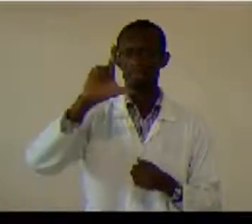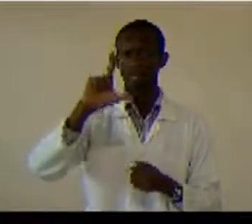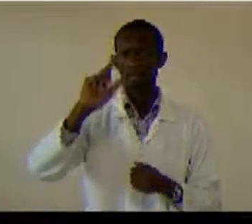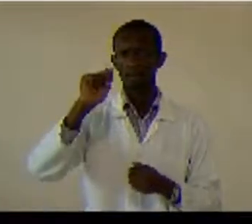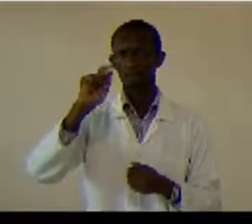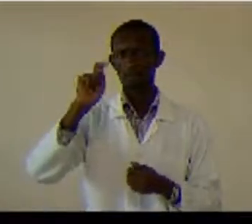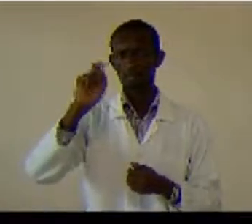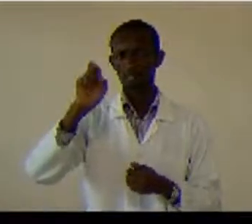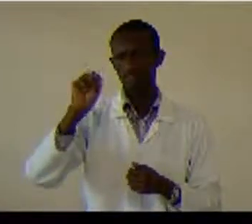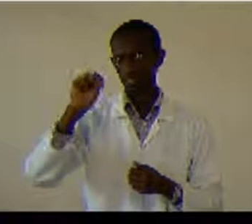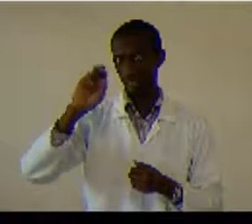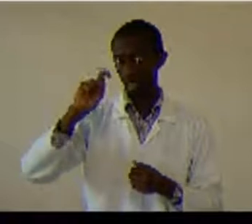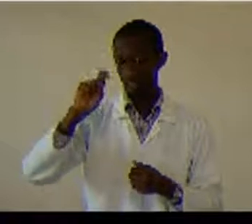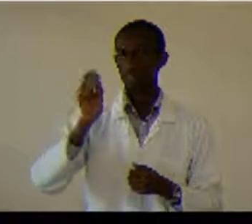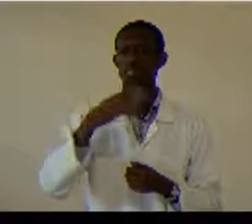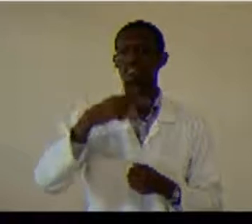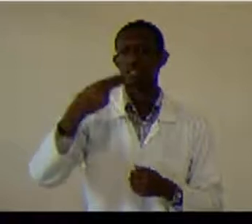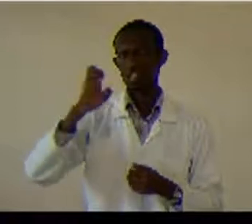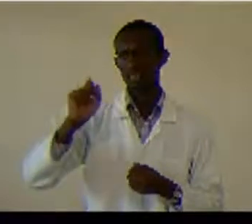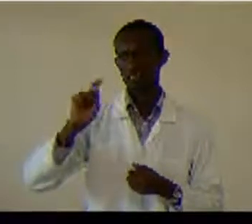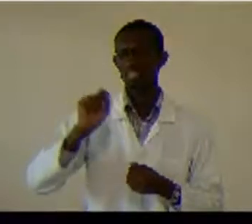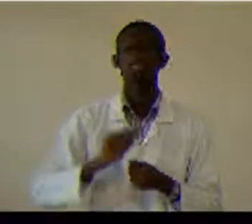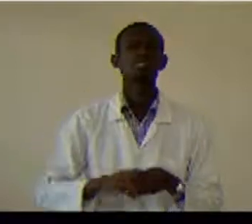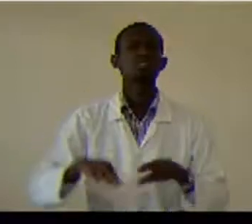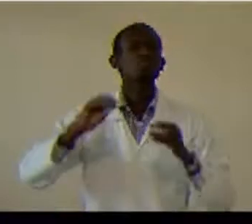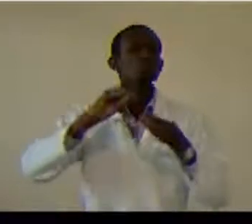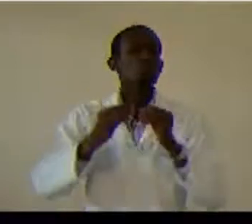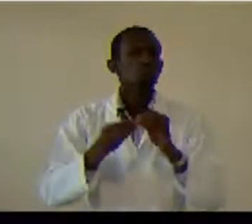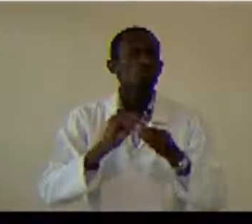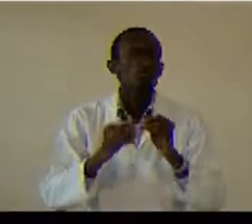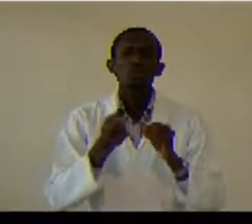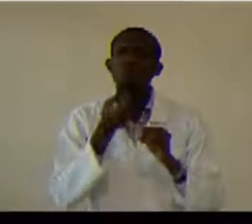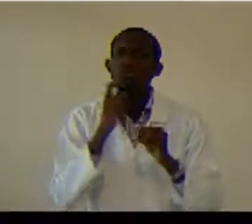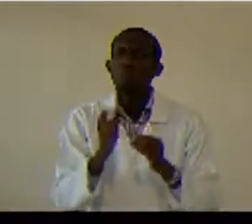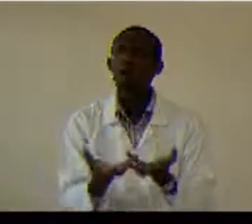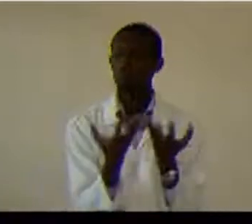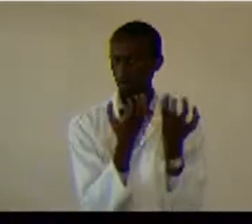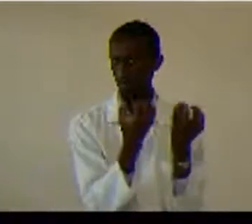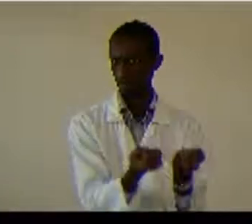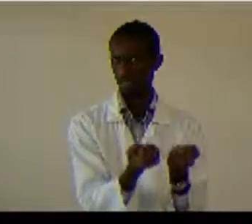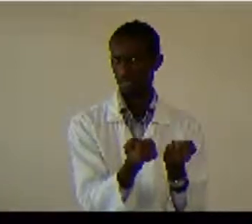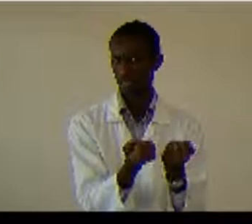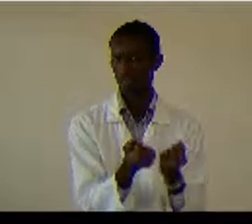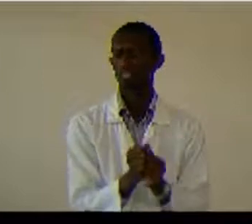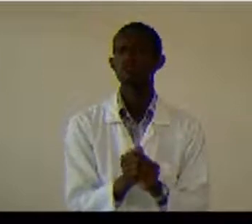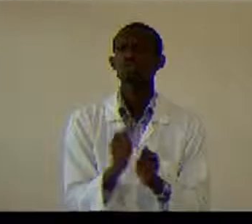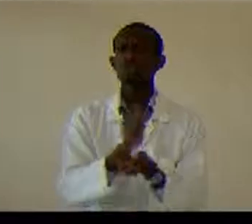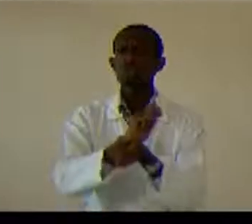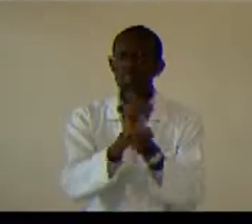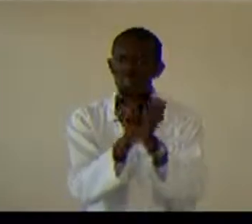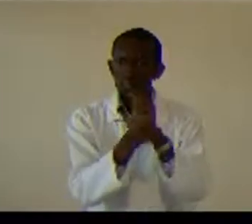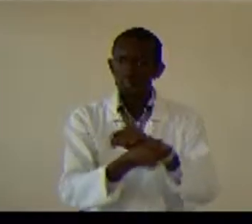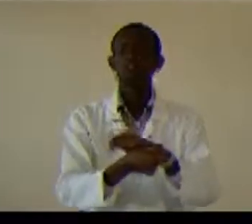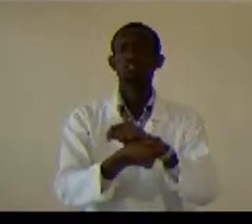amount of heat required to change the state of a substance from one